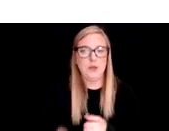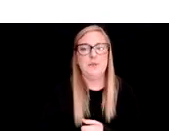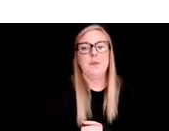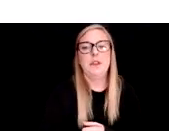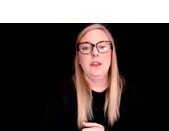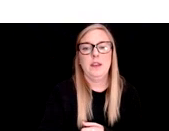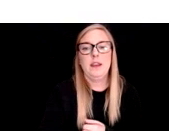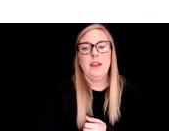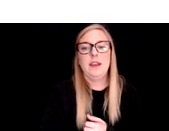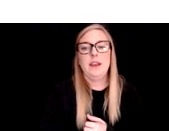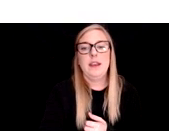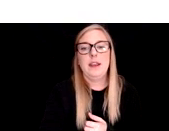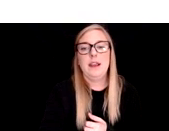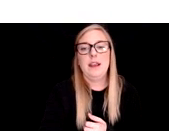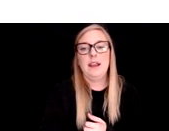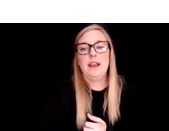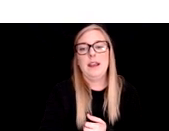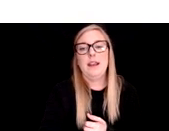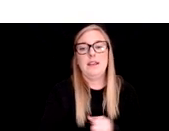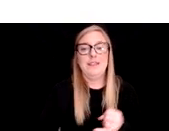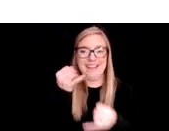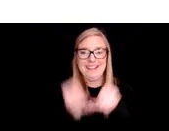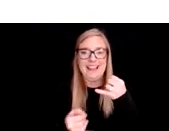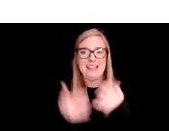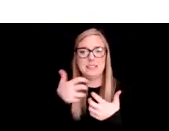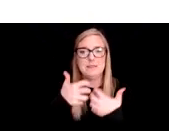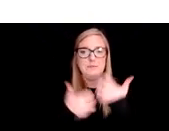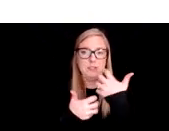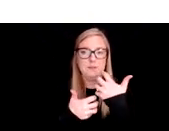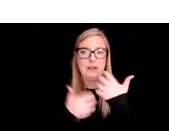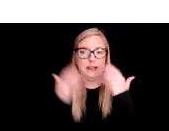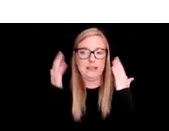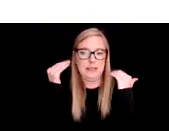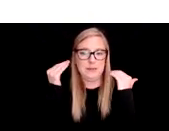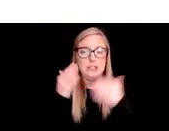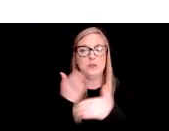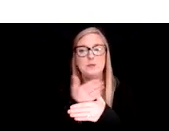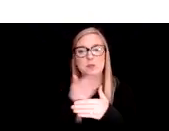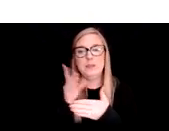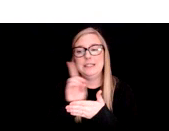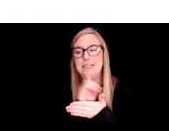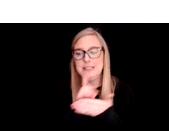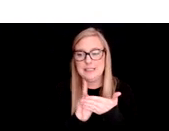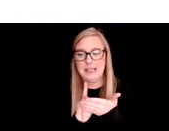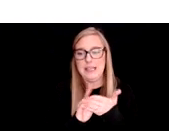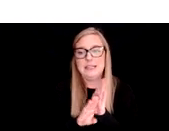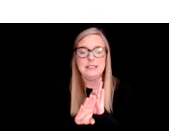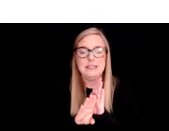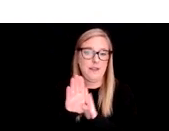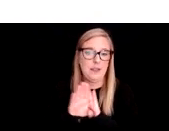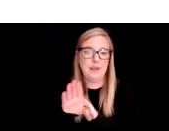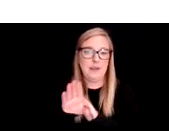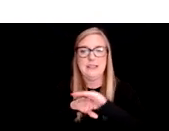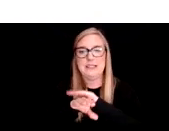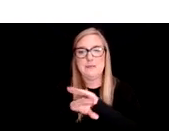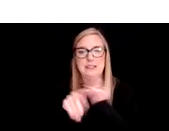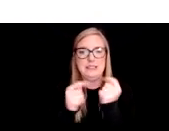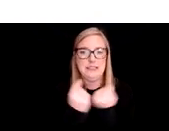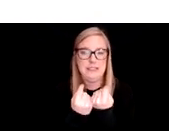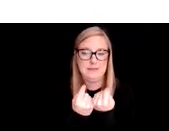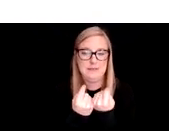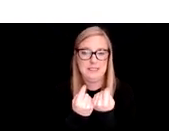is mismatched expectations between design, development, and accessibility teams. This results in inefficient